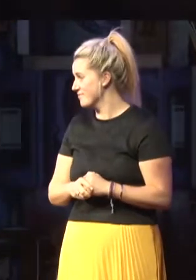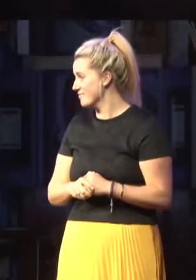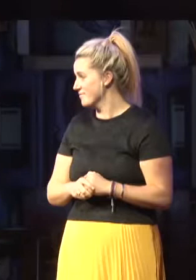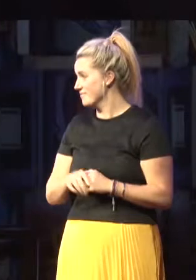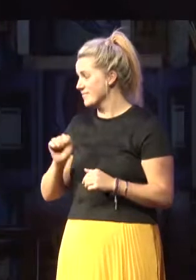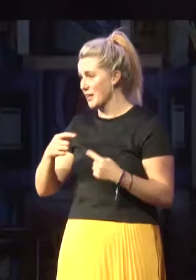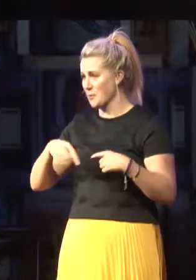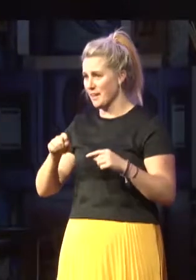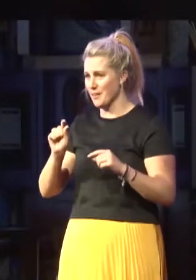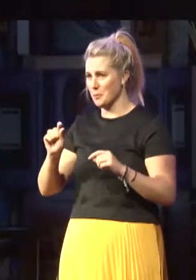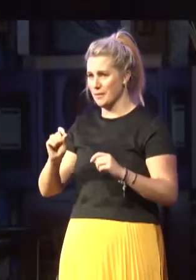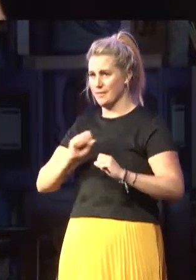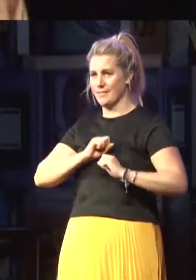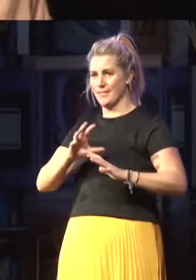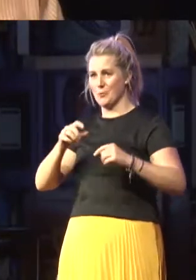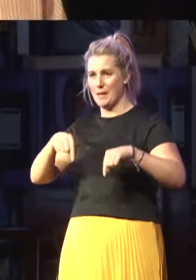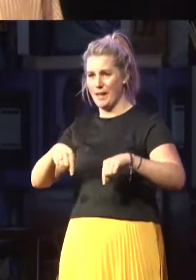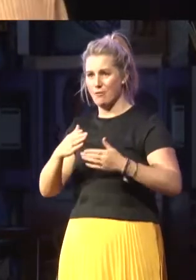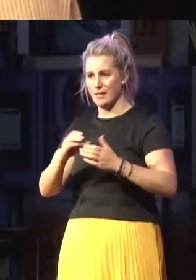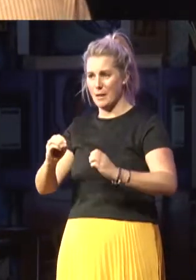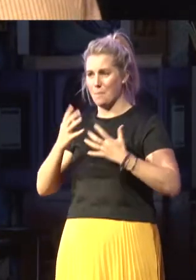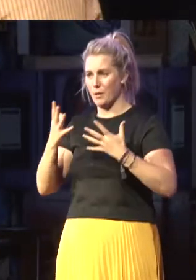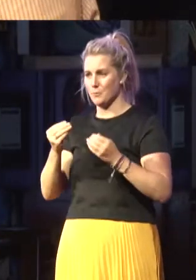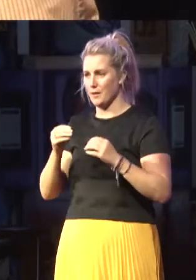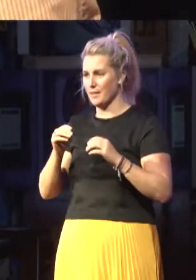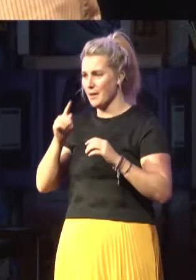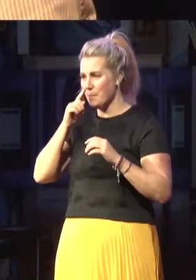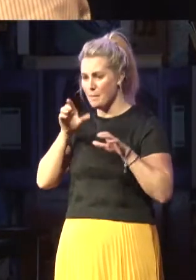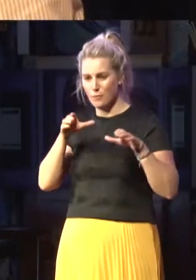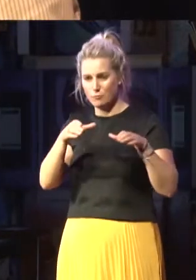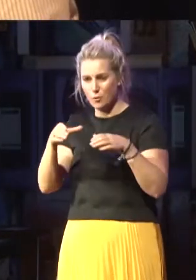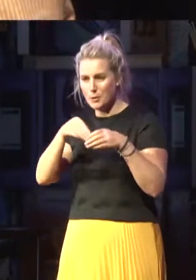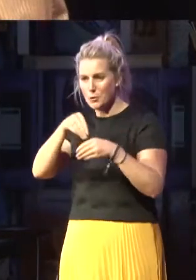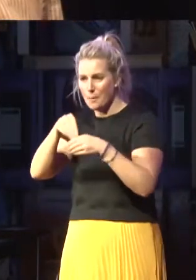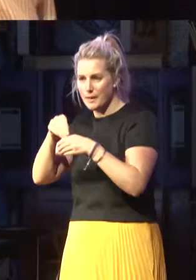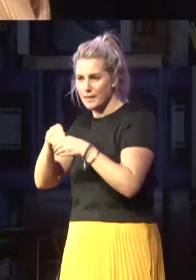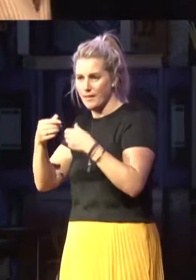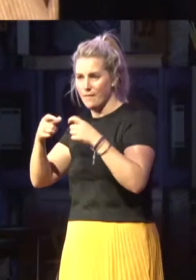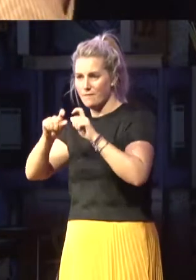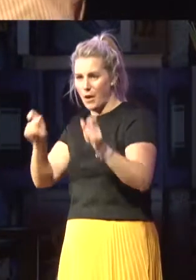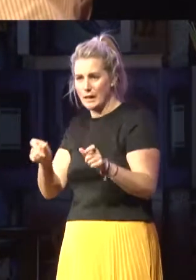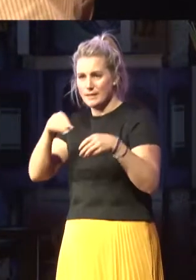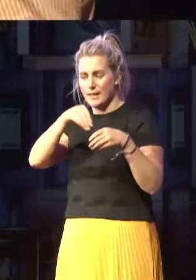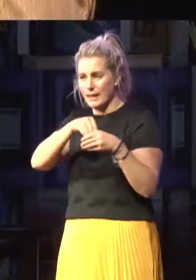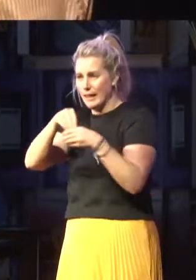Yeah, we're a little bit stunned to be here. We're pretty impressed amongst this group of finalists who are obviously